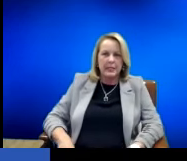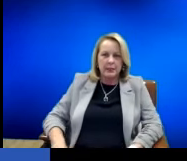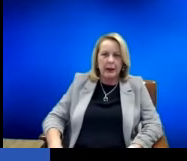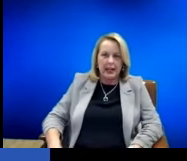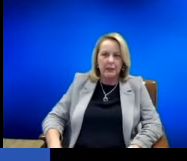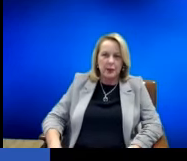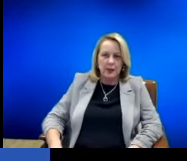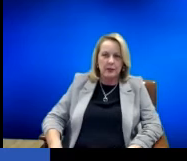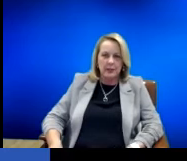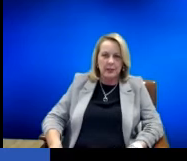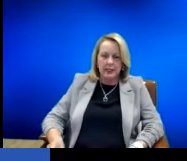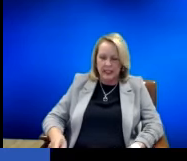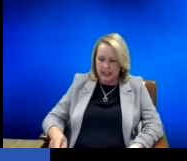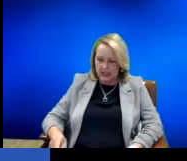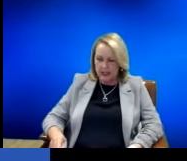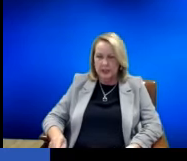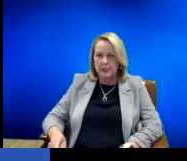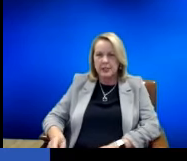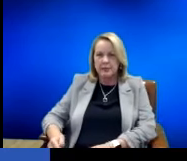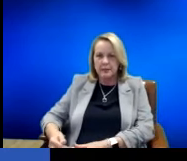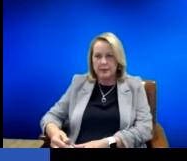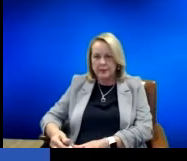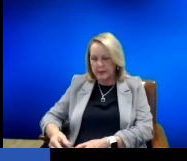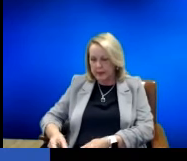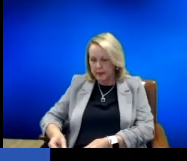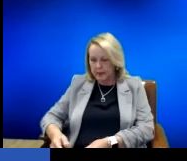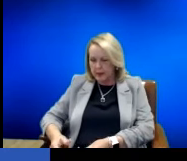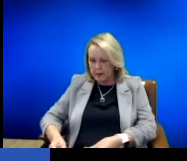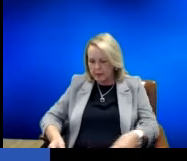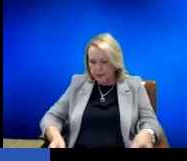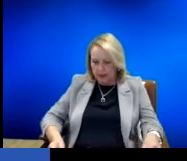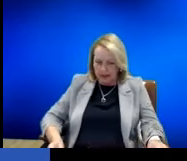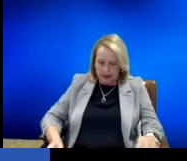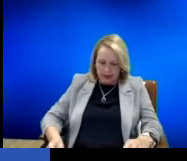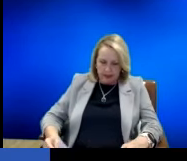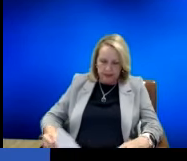the best path forward for some of these issues.